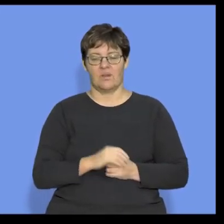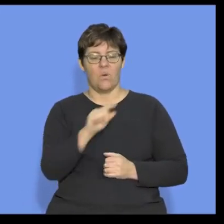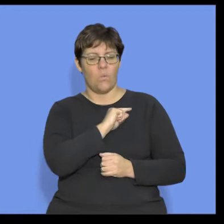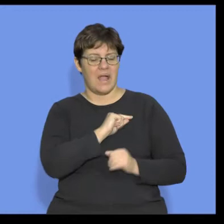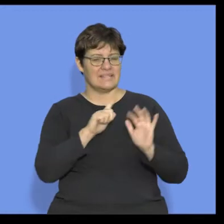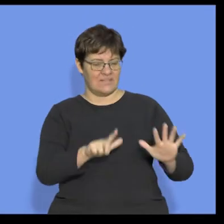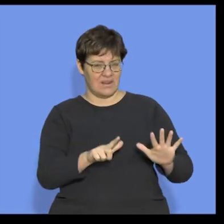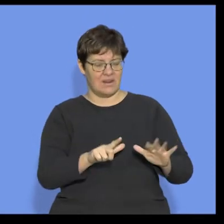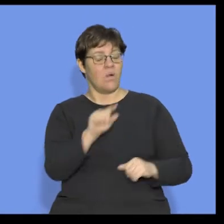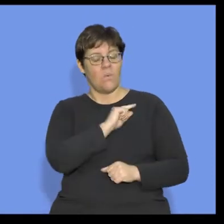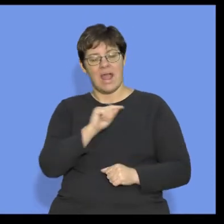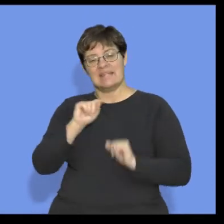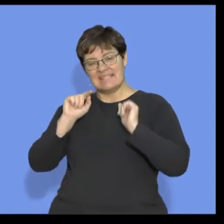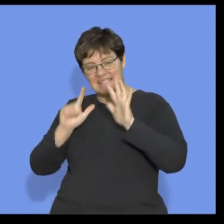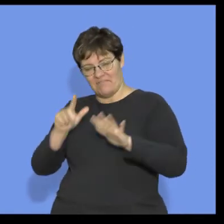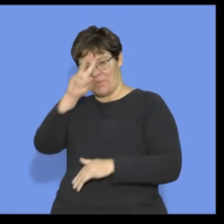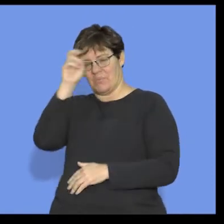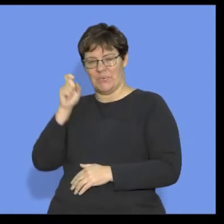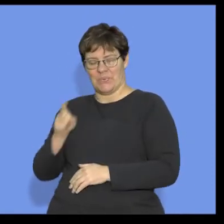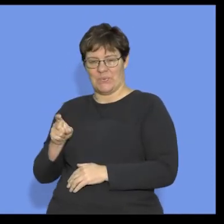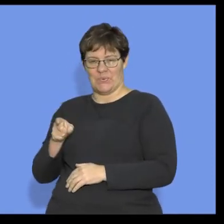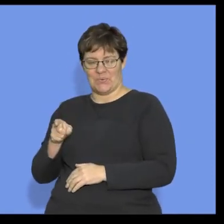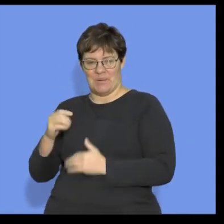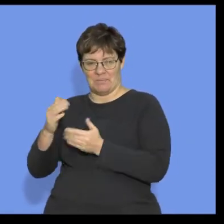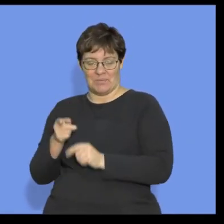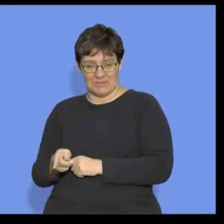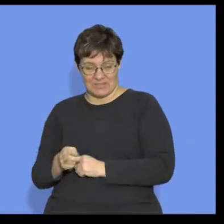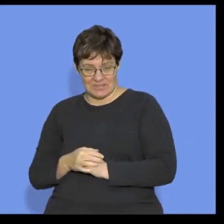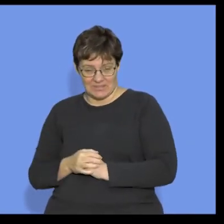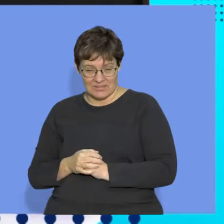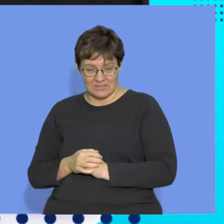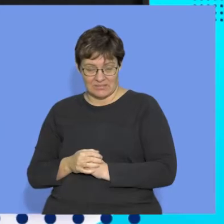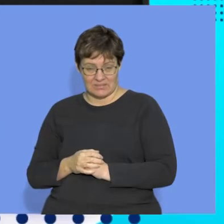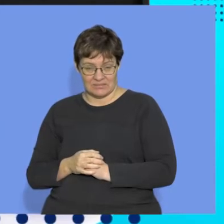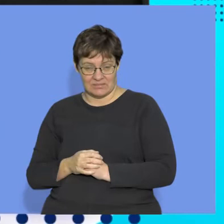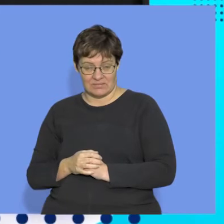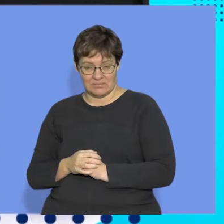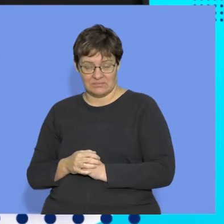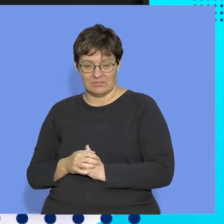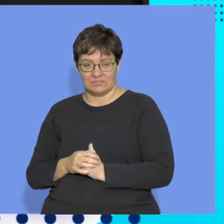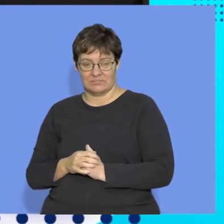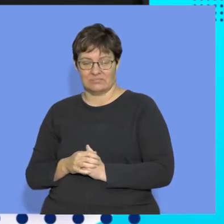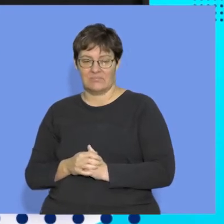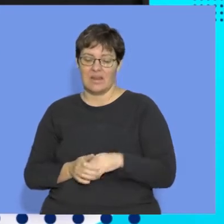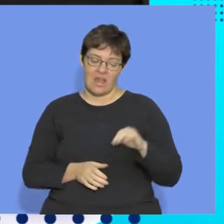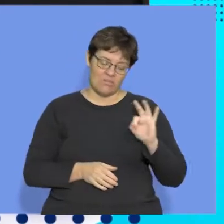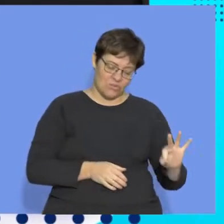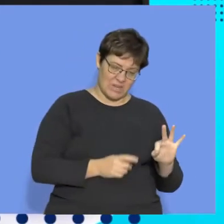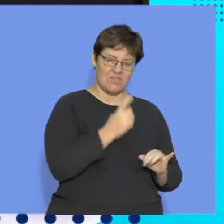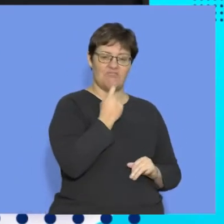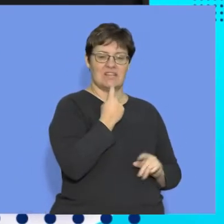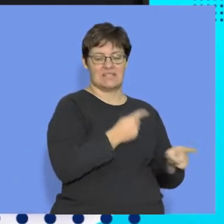of 10. Why 7? Because there are 7 blue balls in the bag. And there are